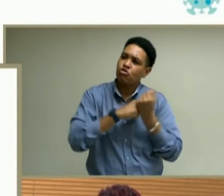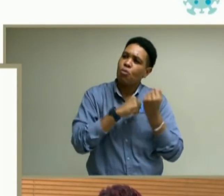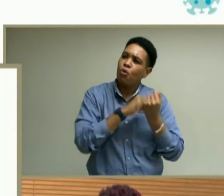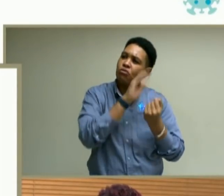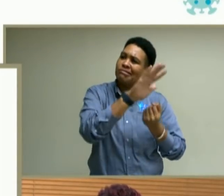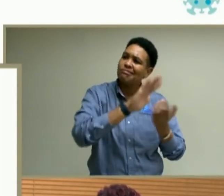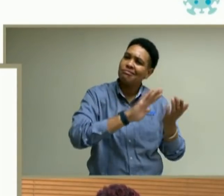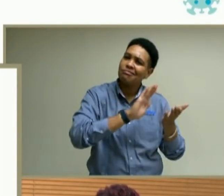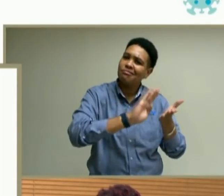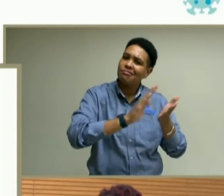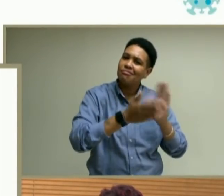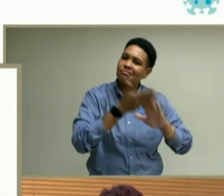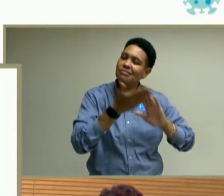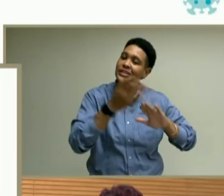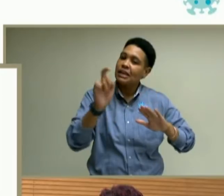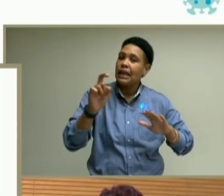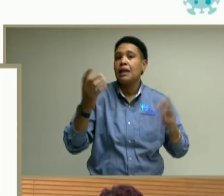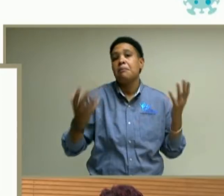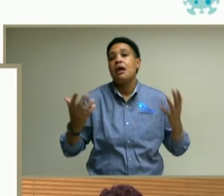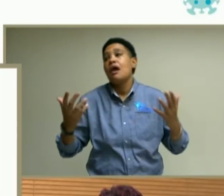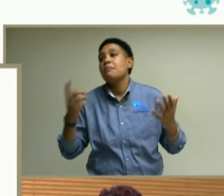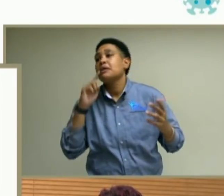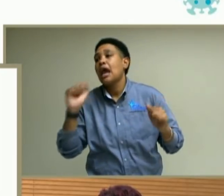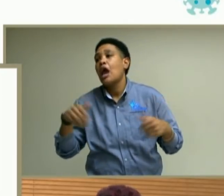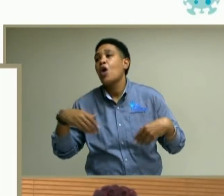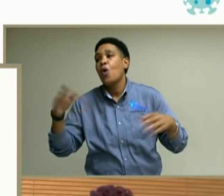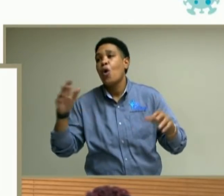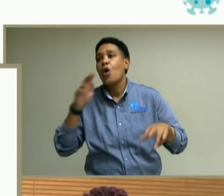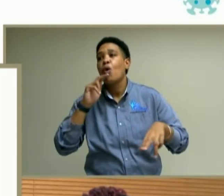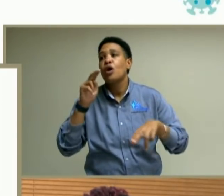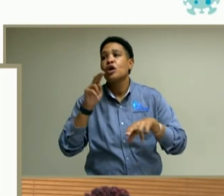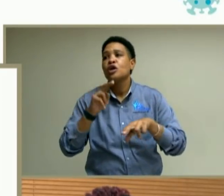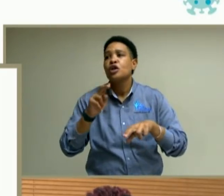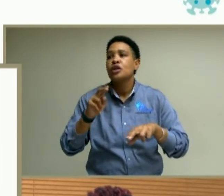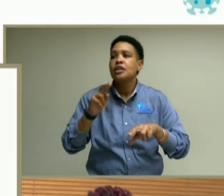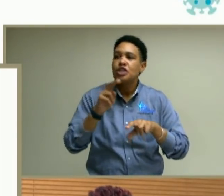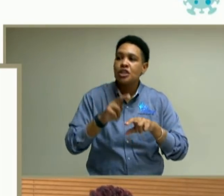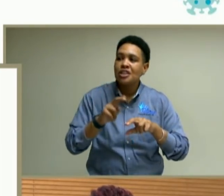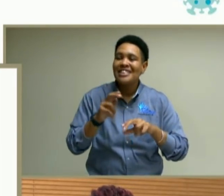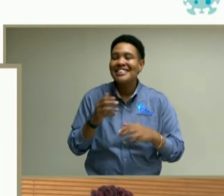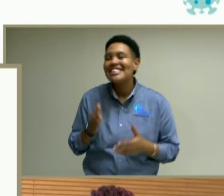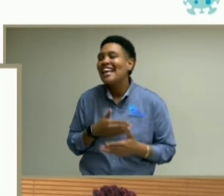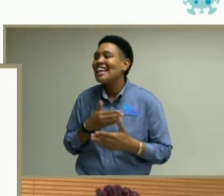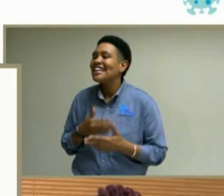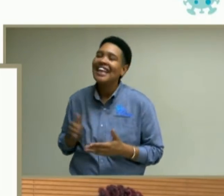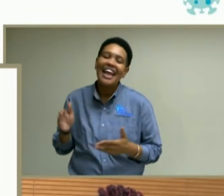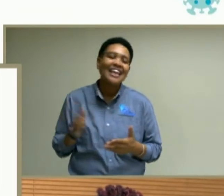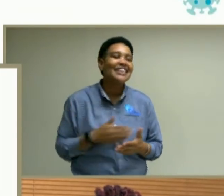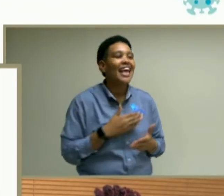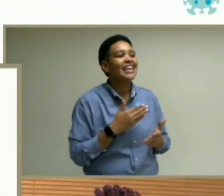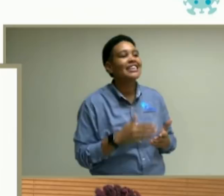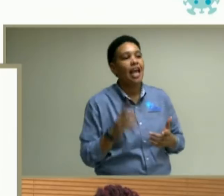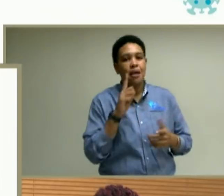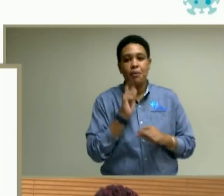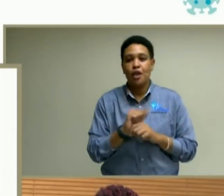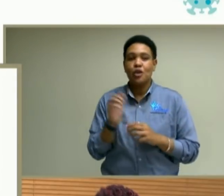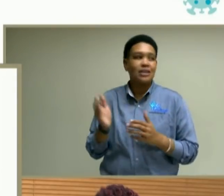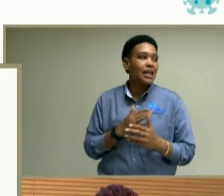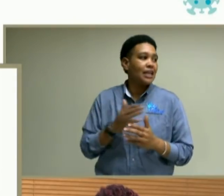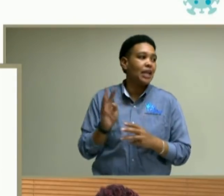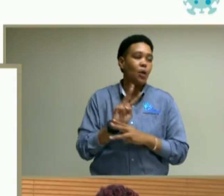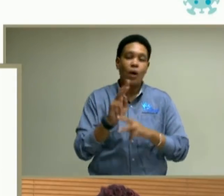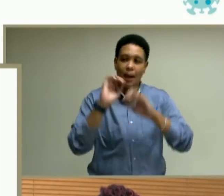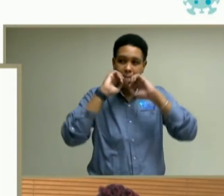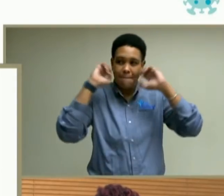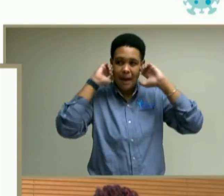assistance? While you can go and spread cheer by caroling, but even when caroling, make sure you're wearing your masks so